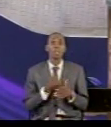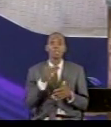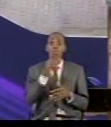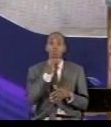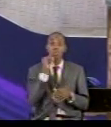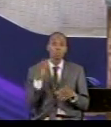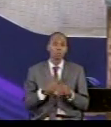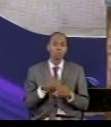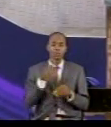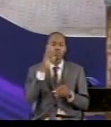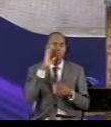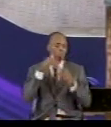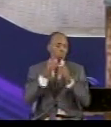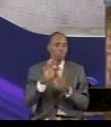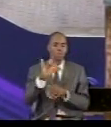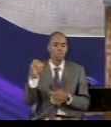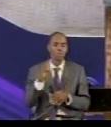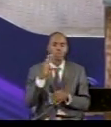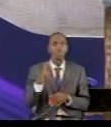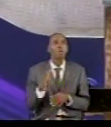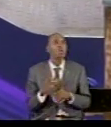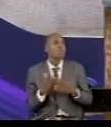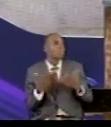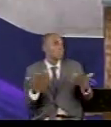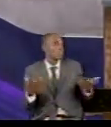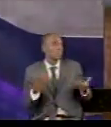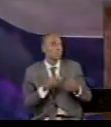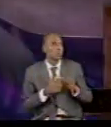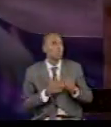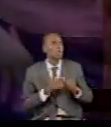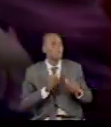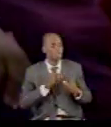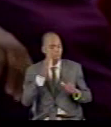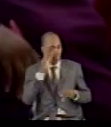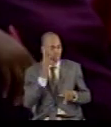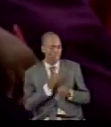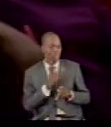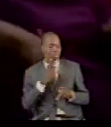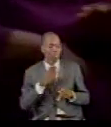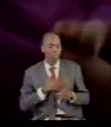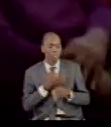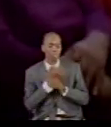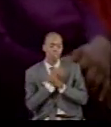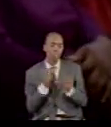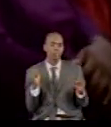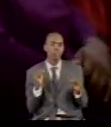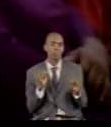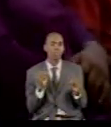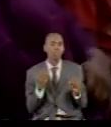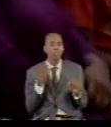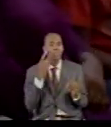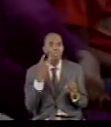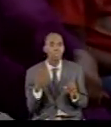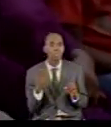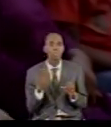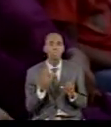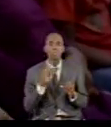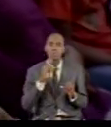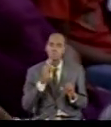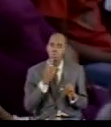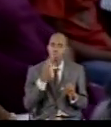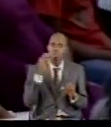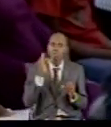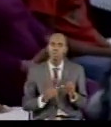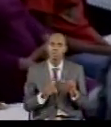I keep my salvation. Whatever else goes, let it go. We're earnestly, with